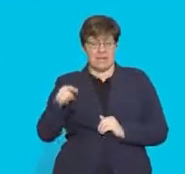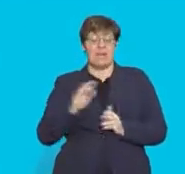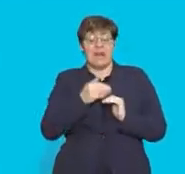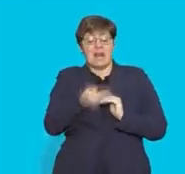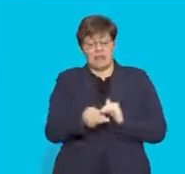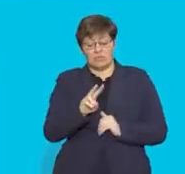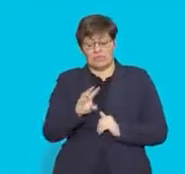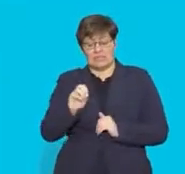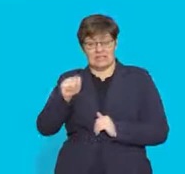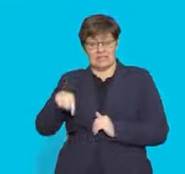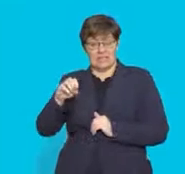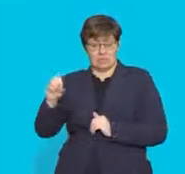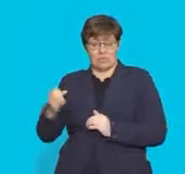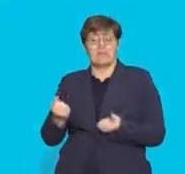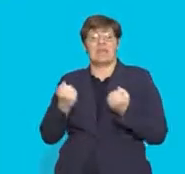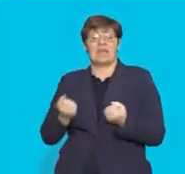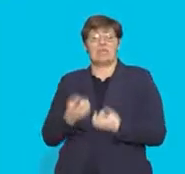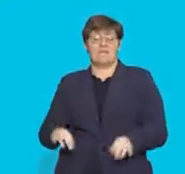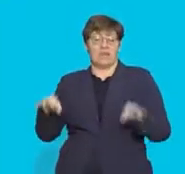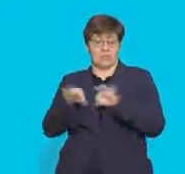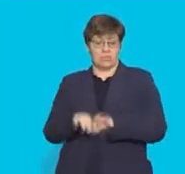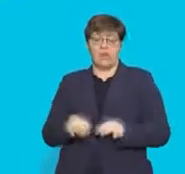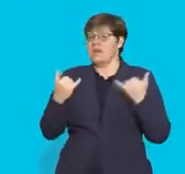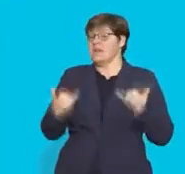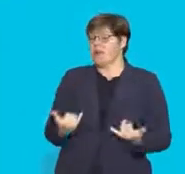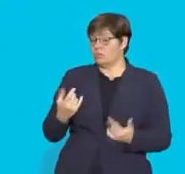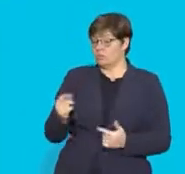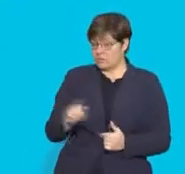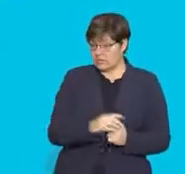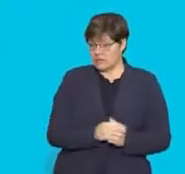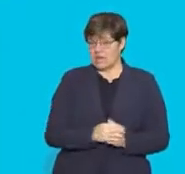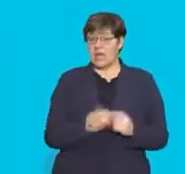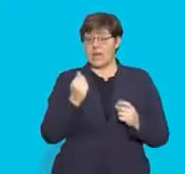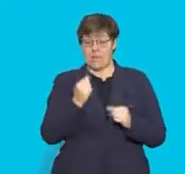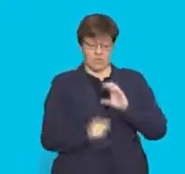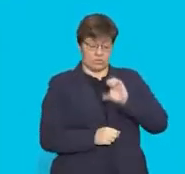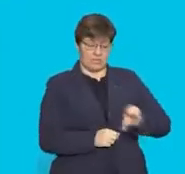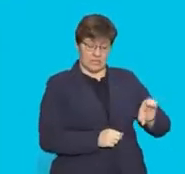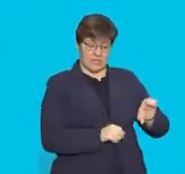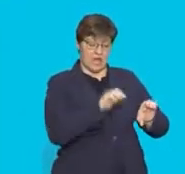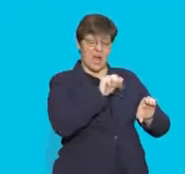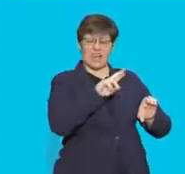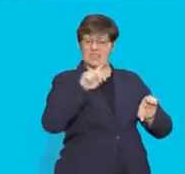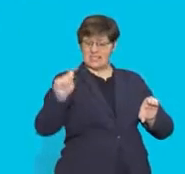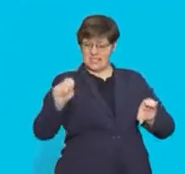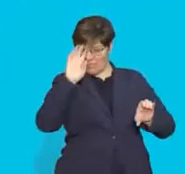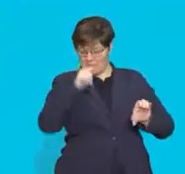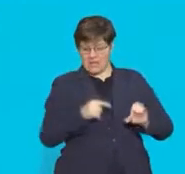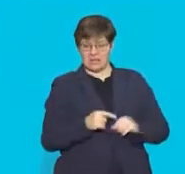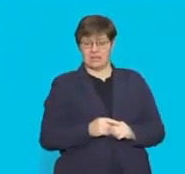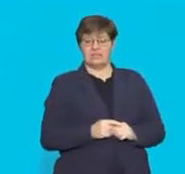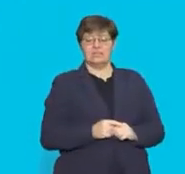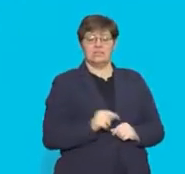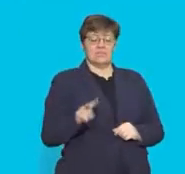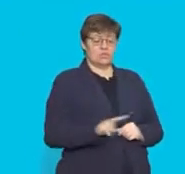20,000, right? That's my carrying value. What do I now do? Amount, remember the art, the story about